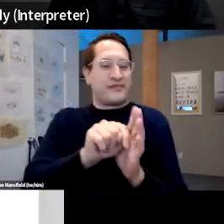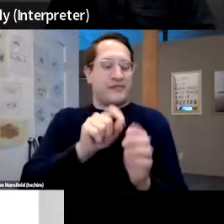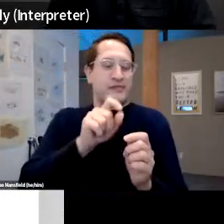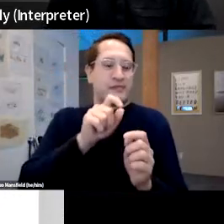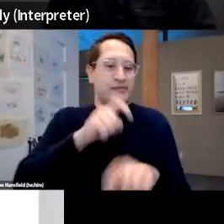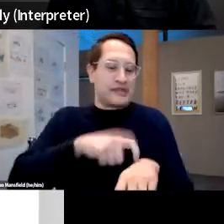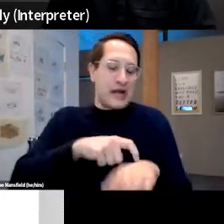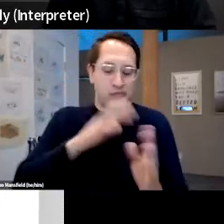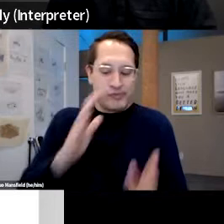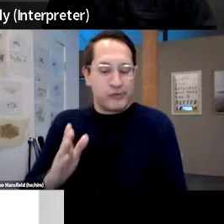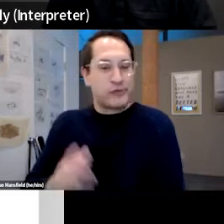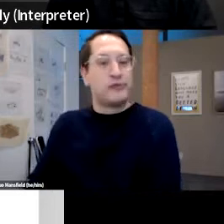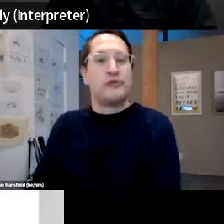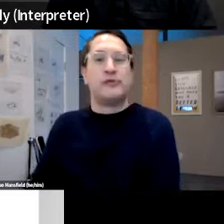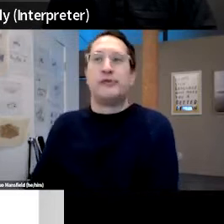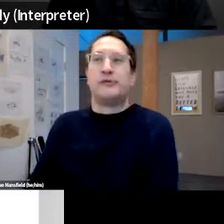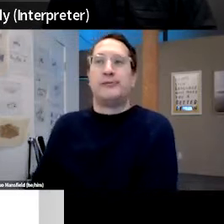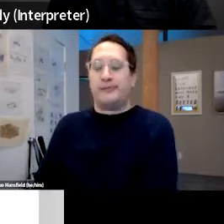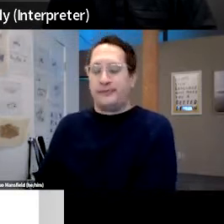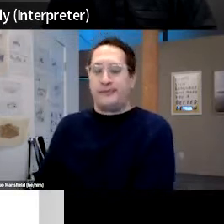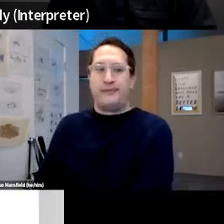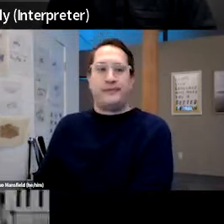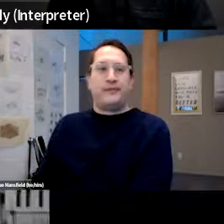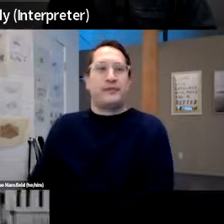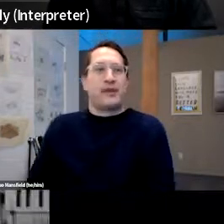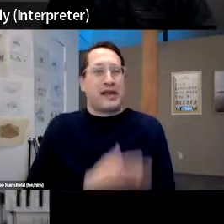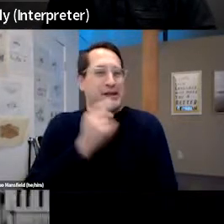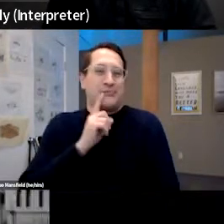attitudes at that time period.